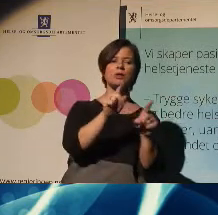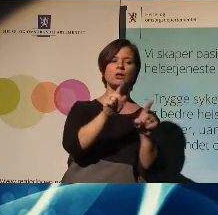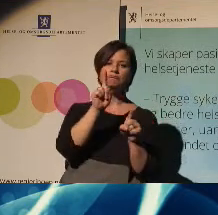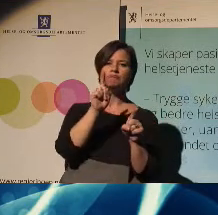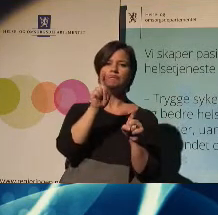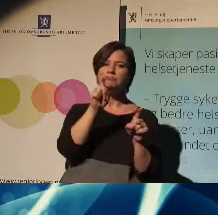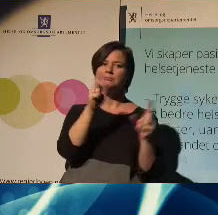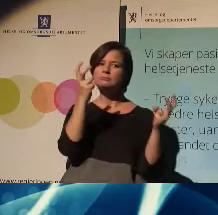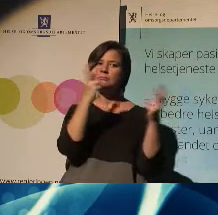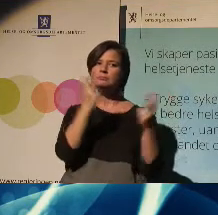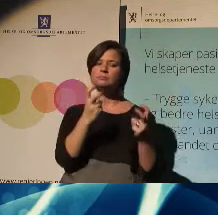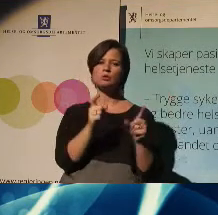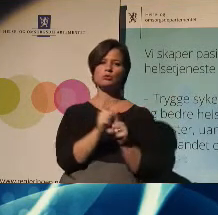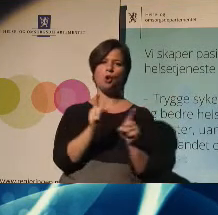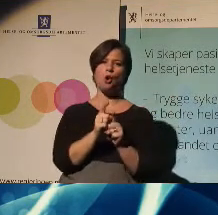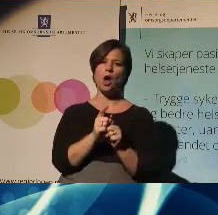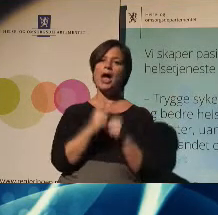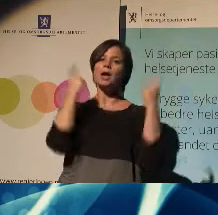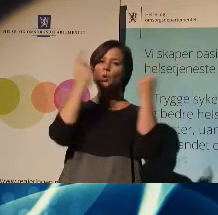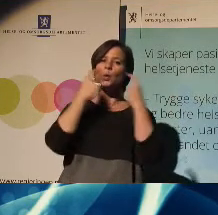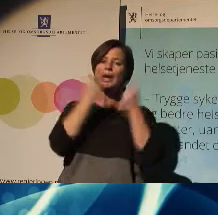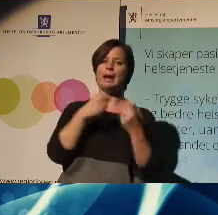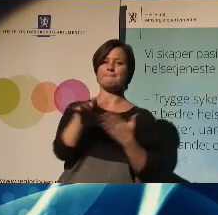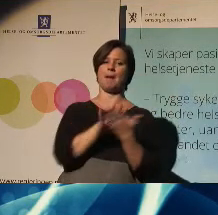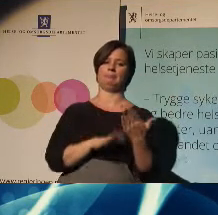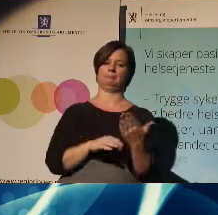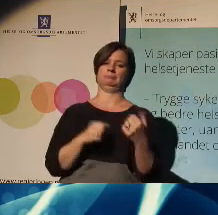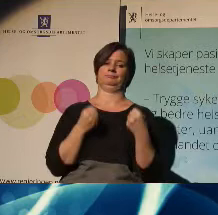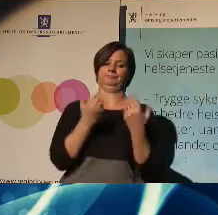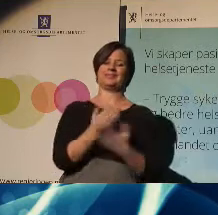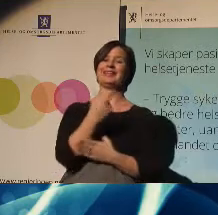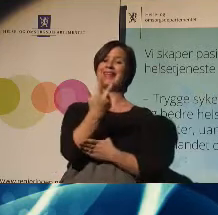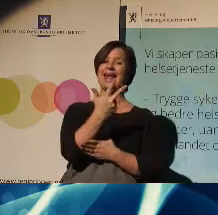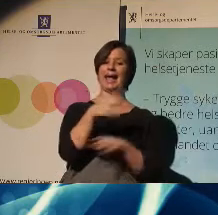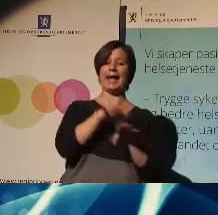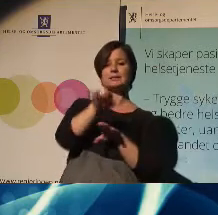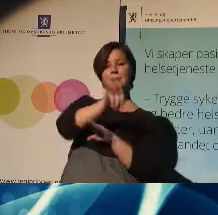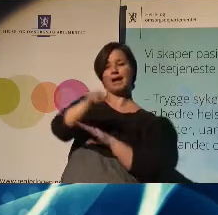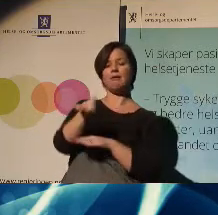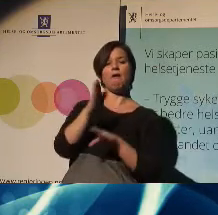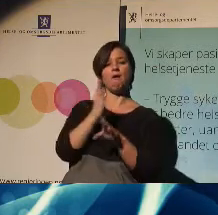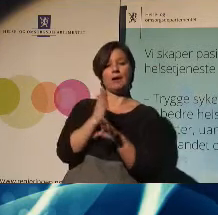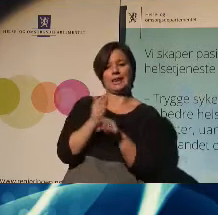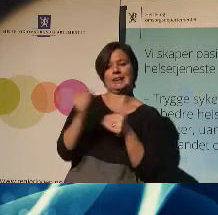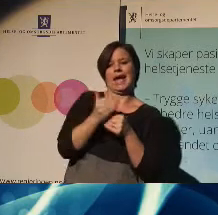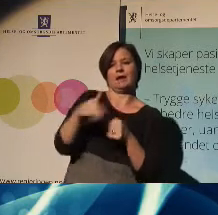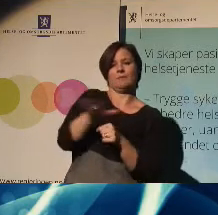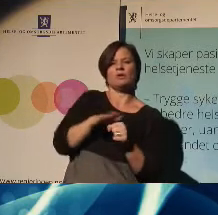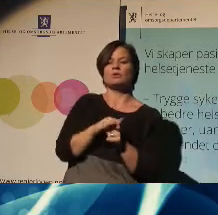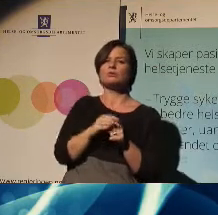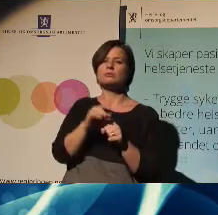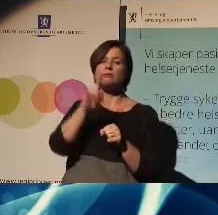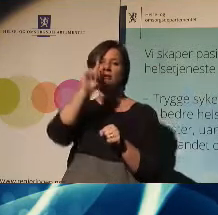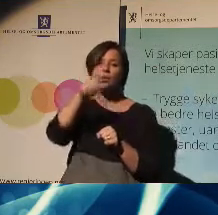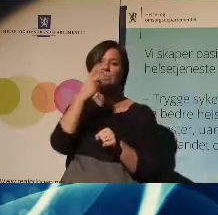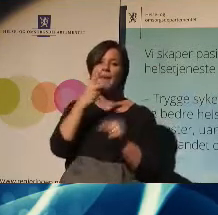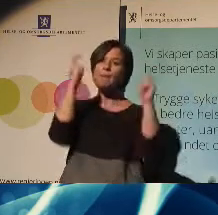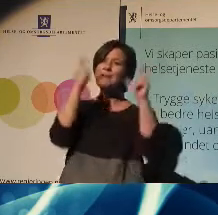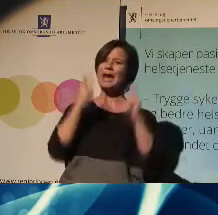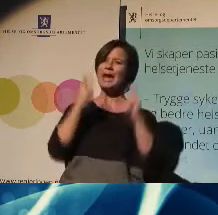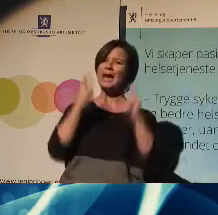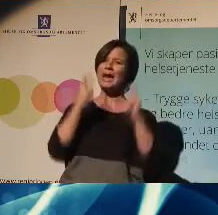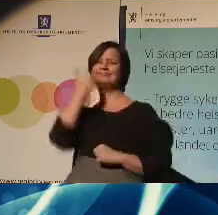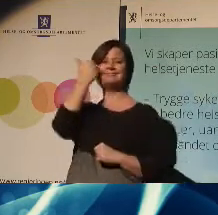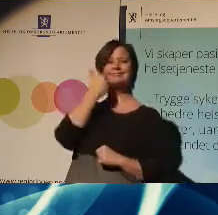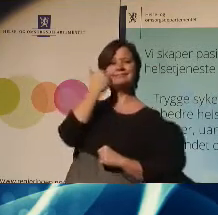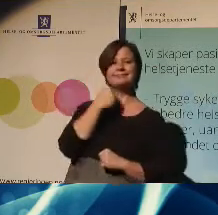And Google Maps will give you the three specialists in your area. You can review their faces. She looks friendly. I'll pick her.